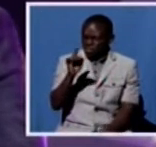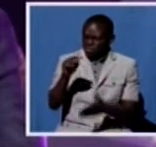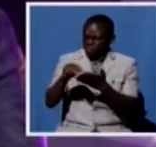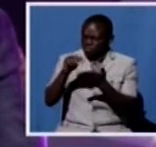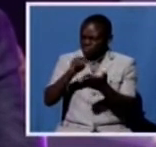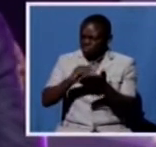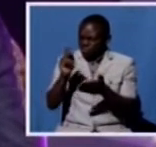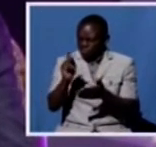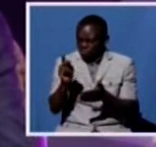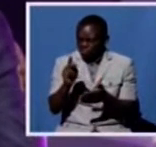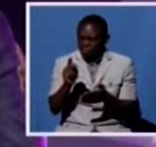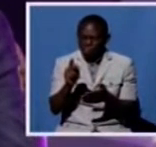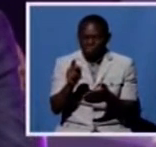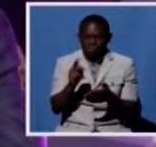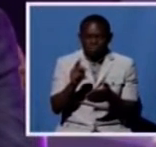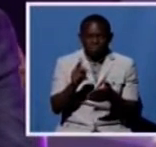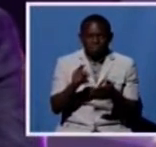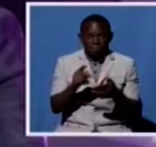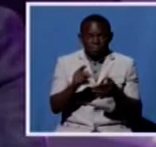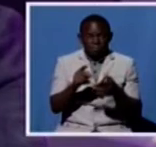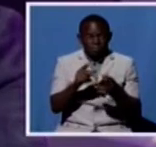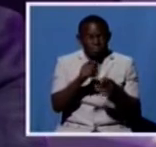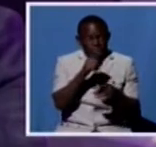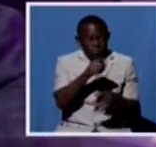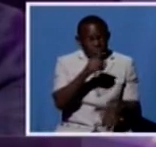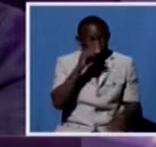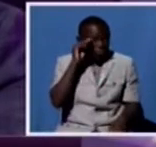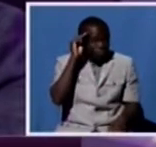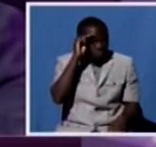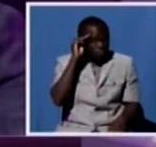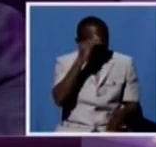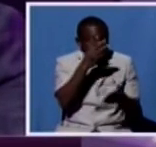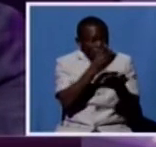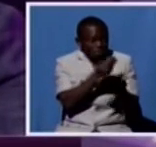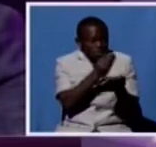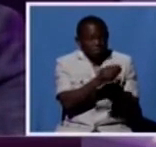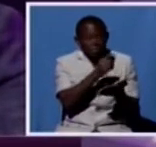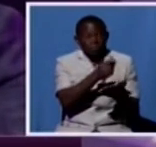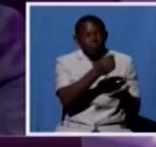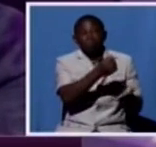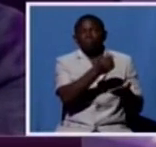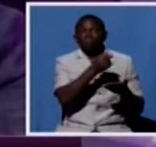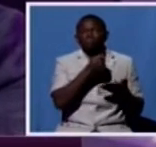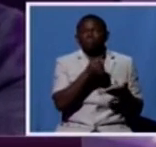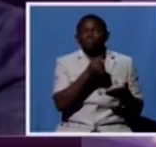200 million kwacha, yes, there will be concern. But I'm saying we collected 538.